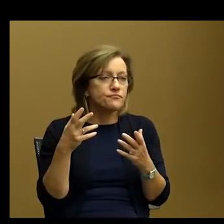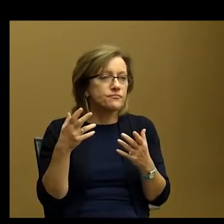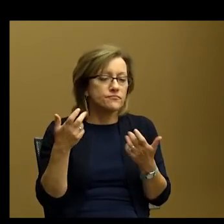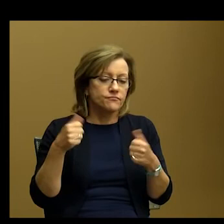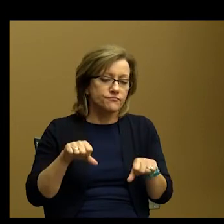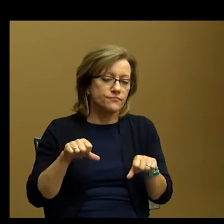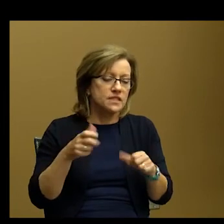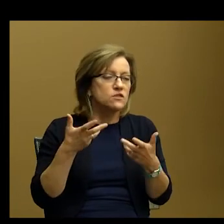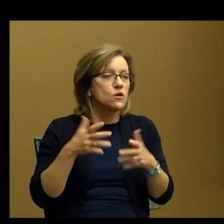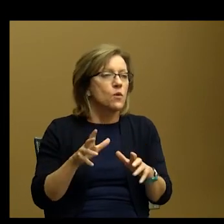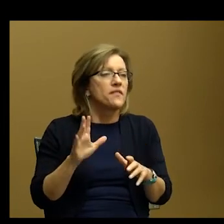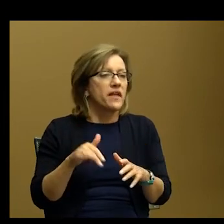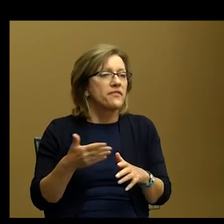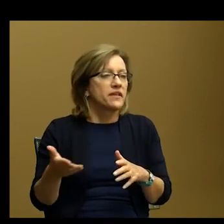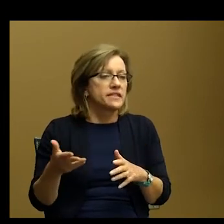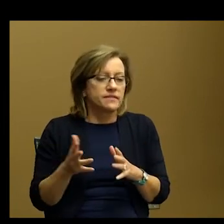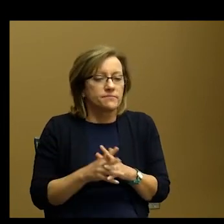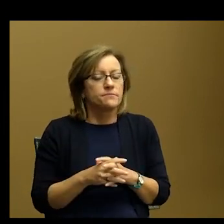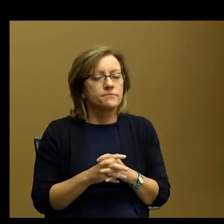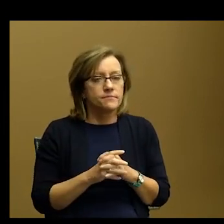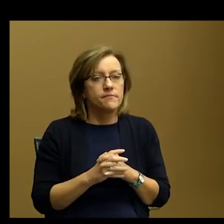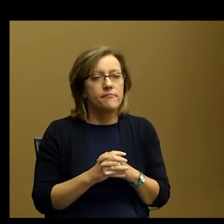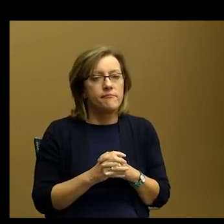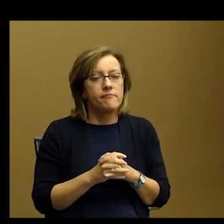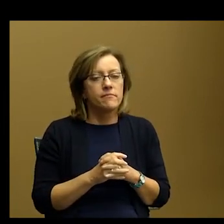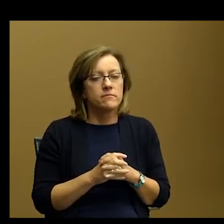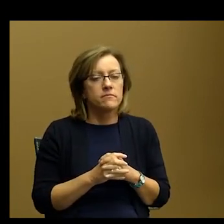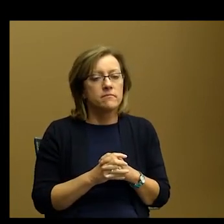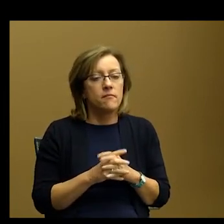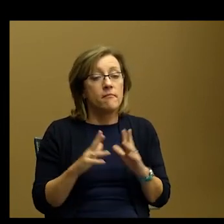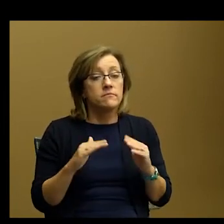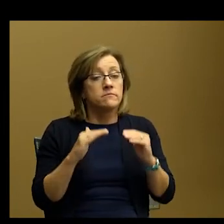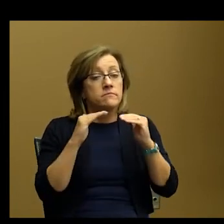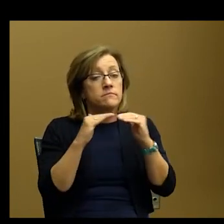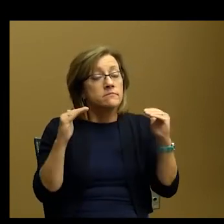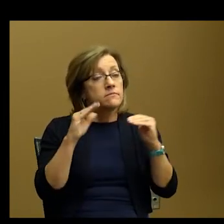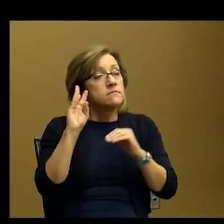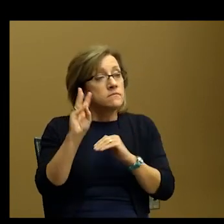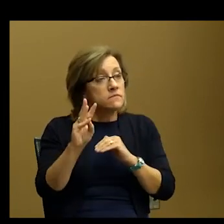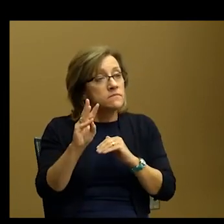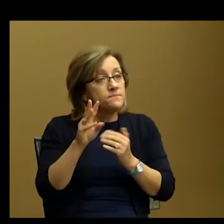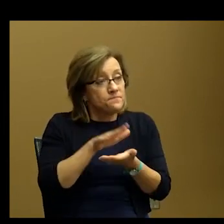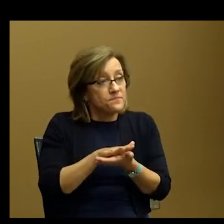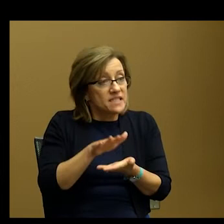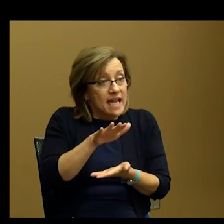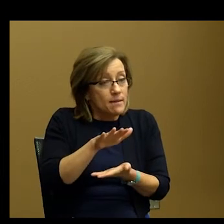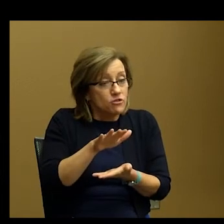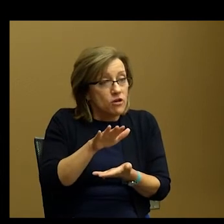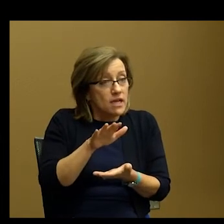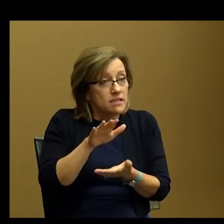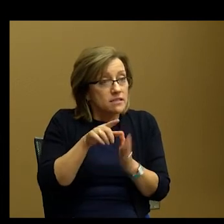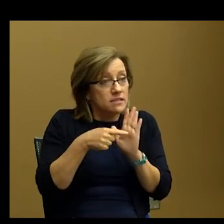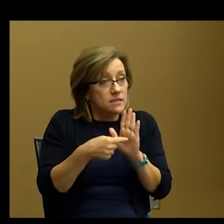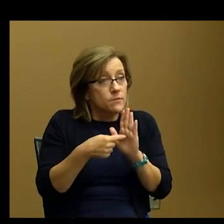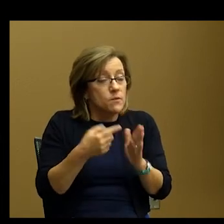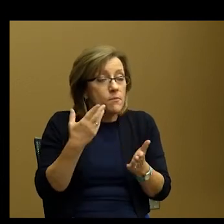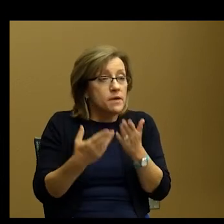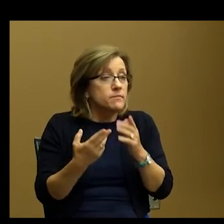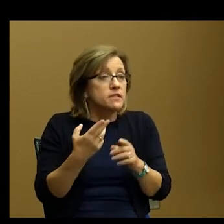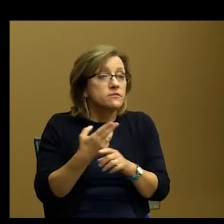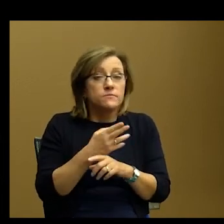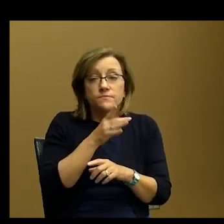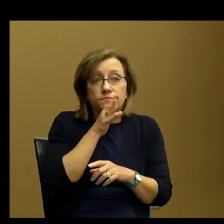that symbol that they don't want. Then in level 6, the abstract symbols, they may use the spoken